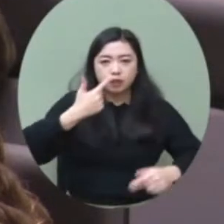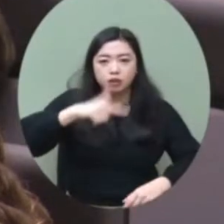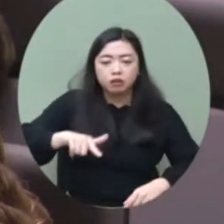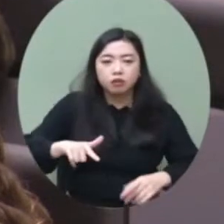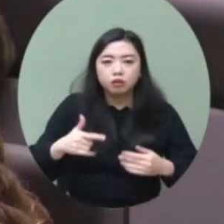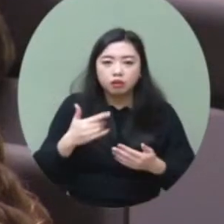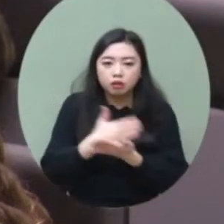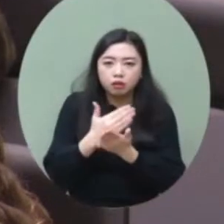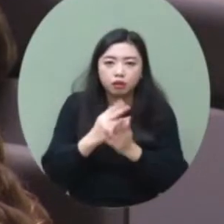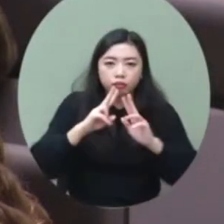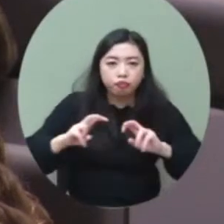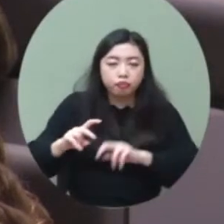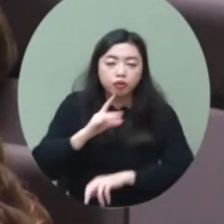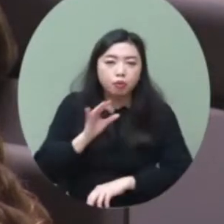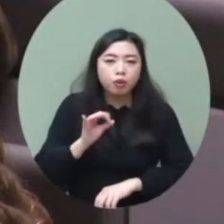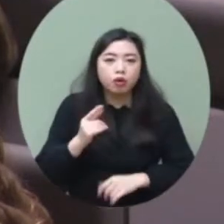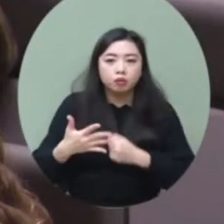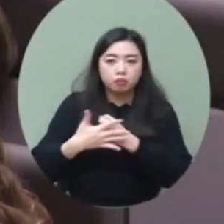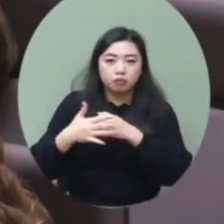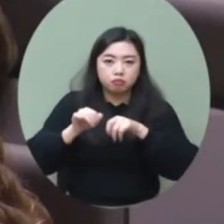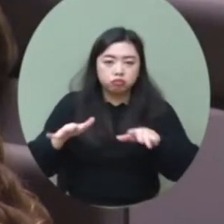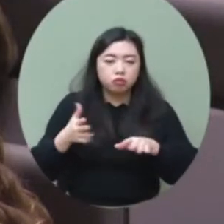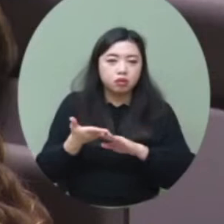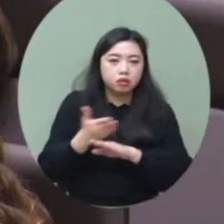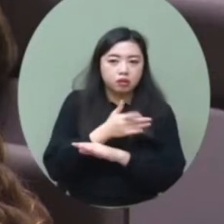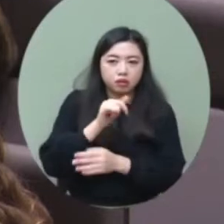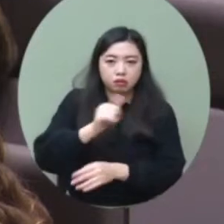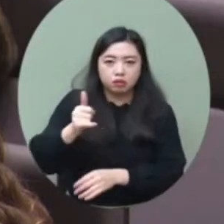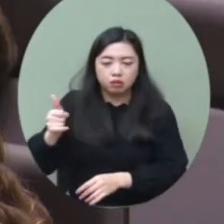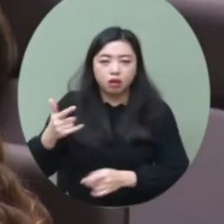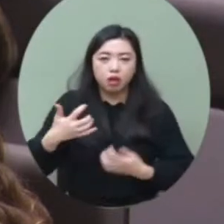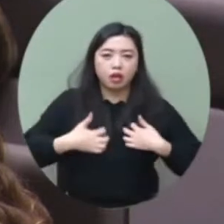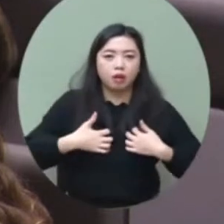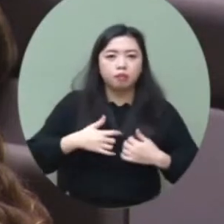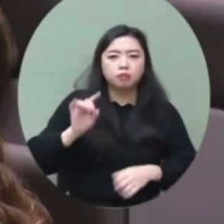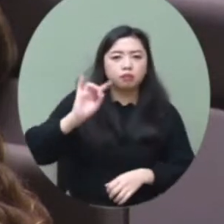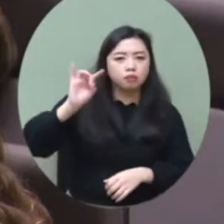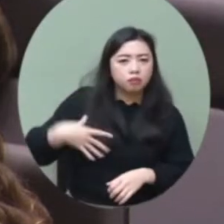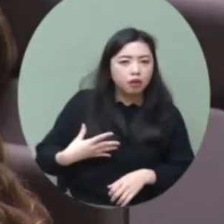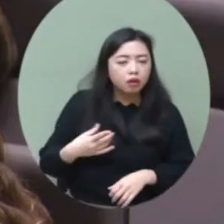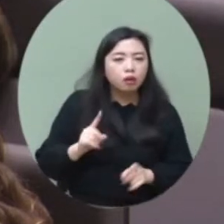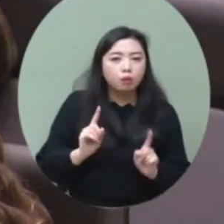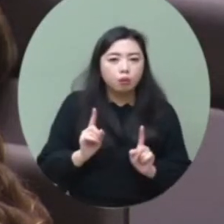age, vaccination they received, the variant strains, and so on?